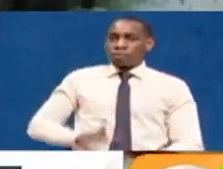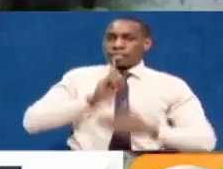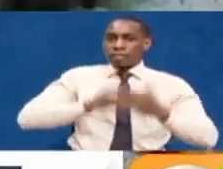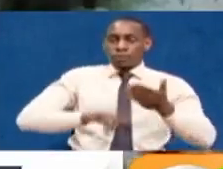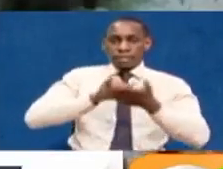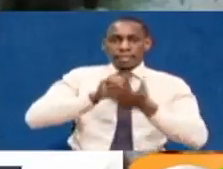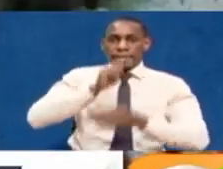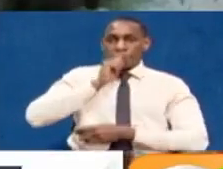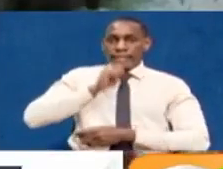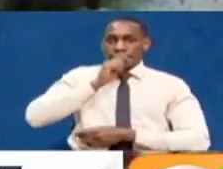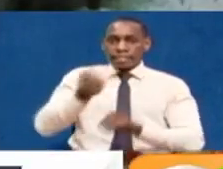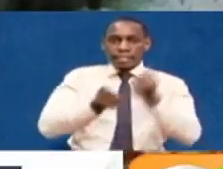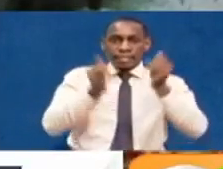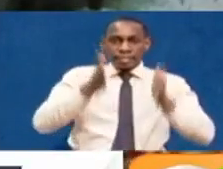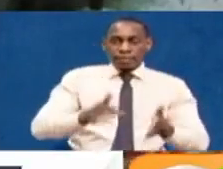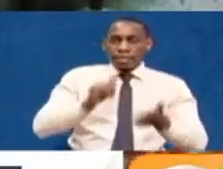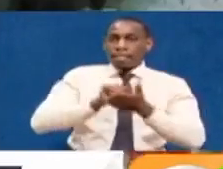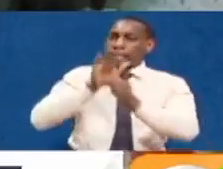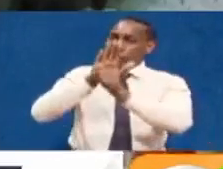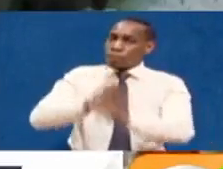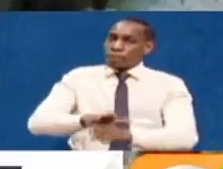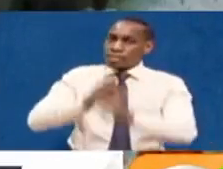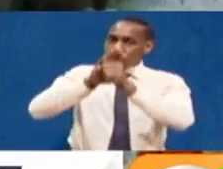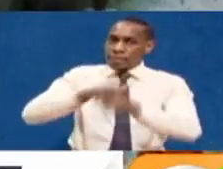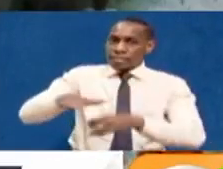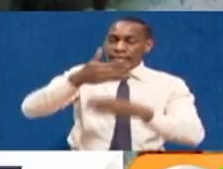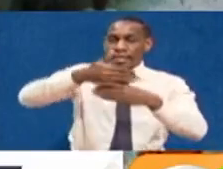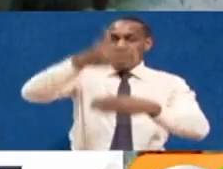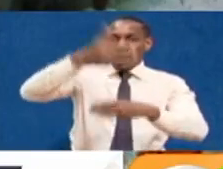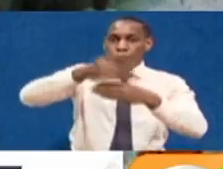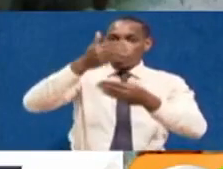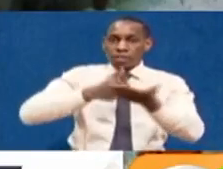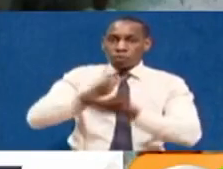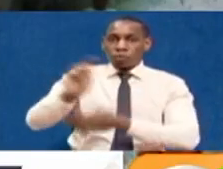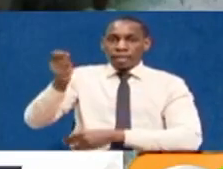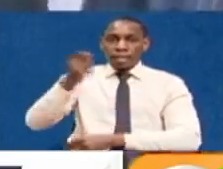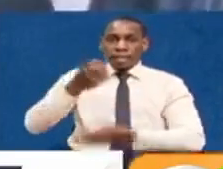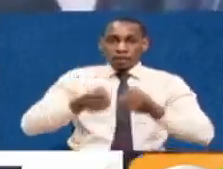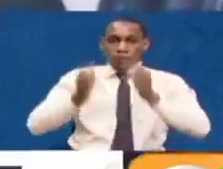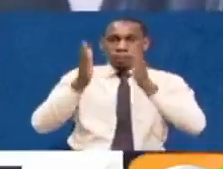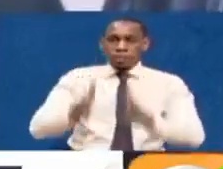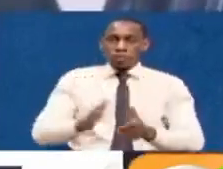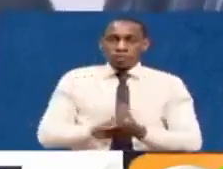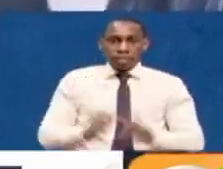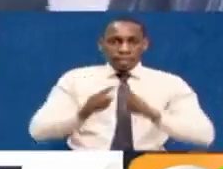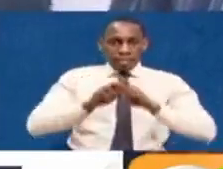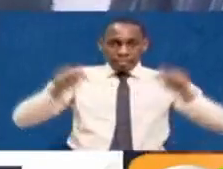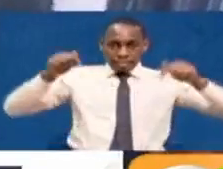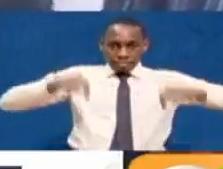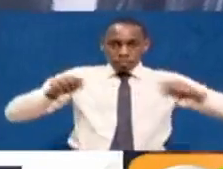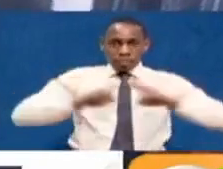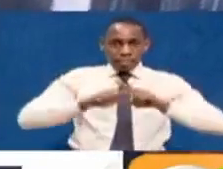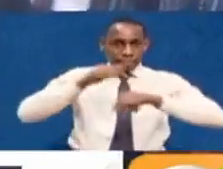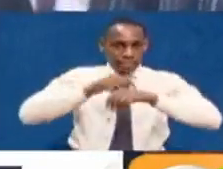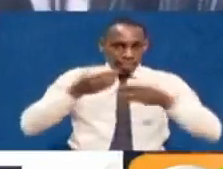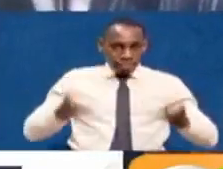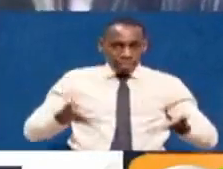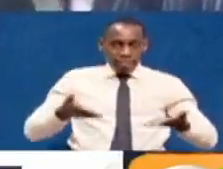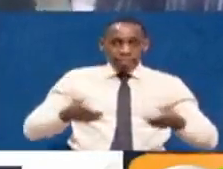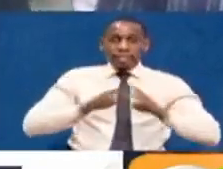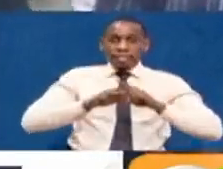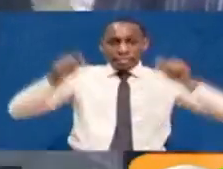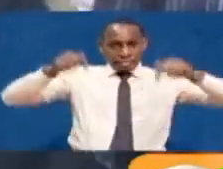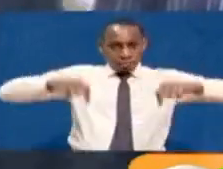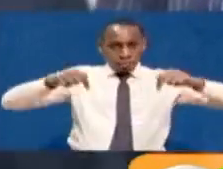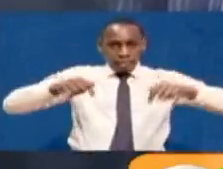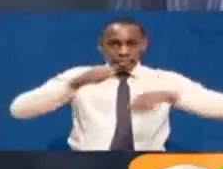claiming Tanzanian truckers are being mistreated along the border by Kenyan officials. Kwanzia leo, yani kwanzia sasa. Wana siyo kwanzia